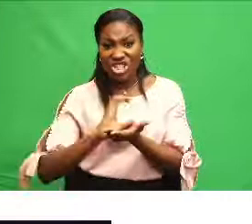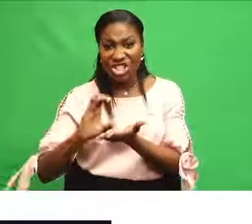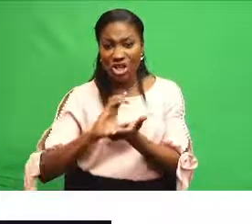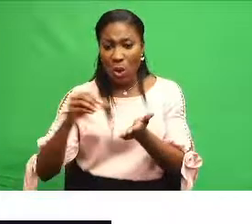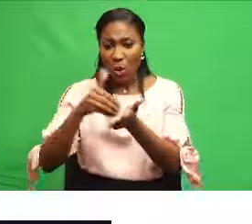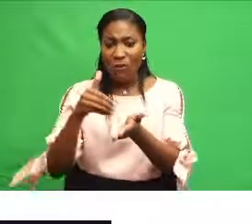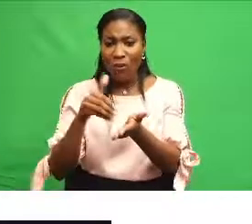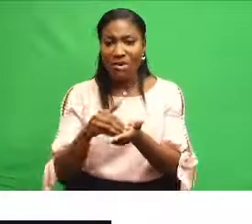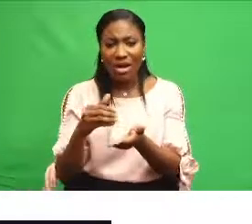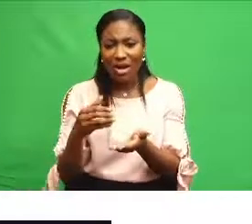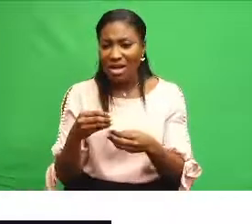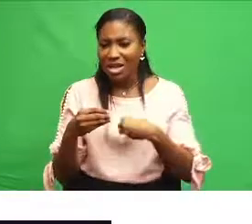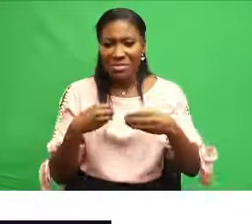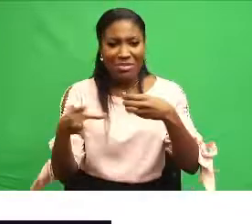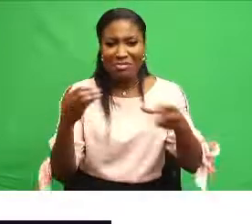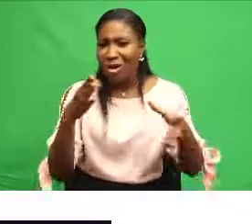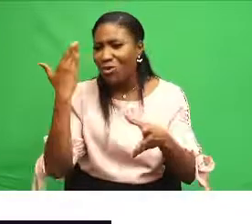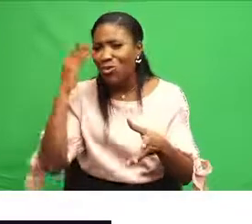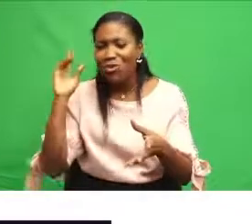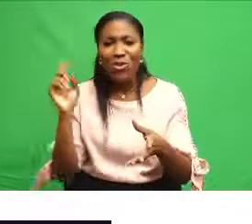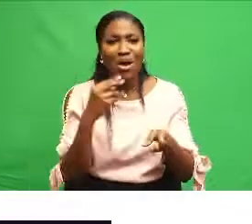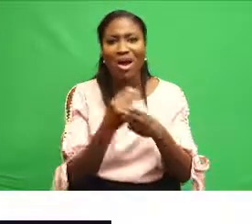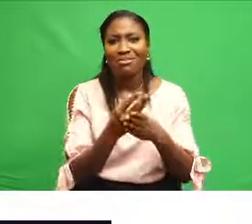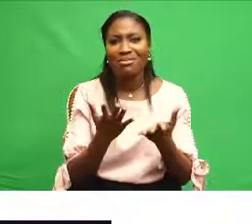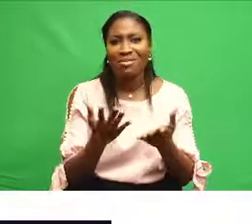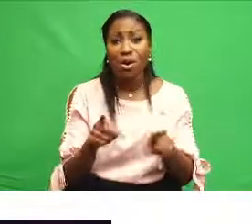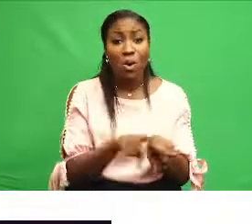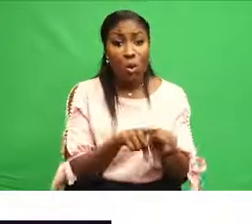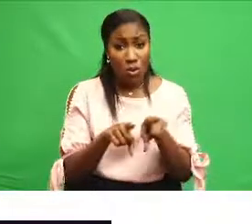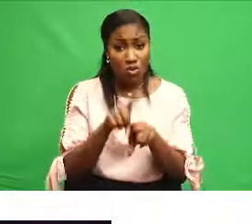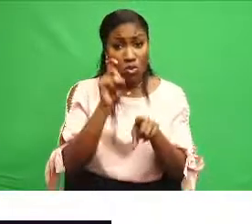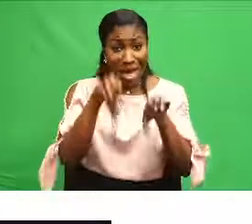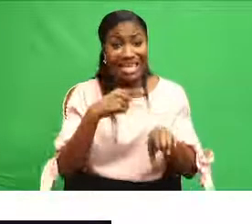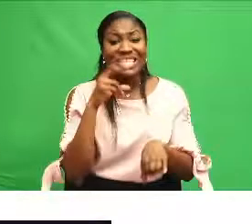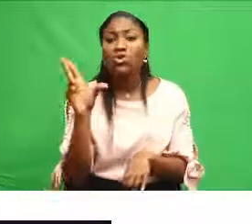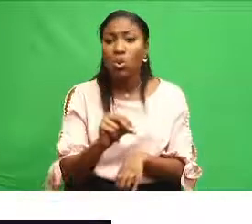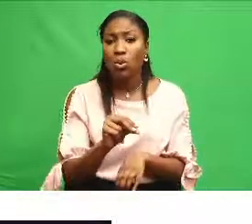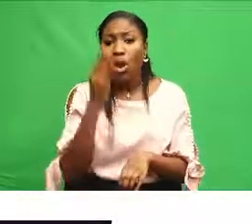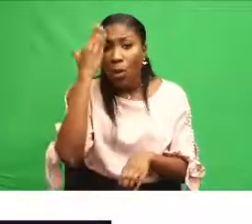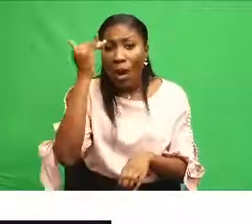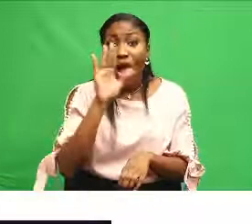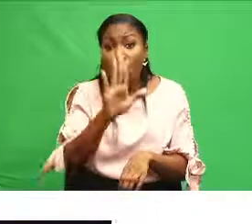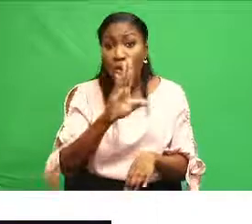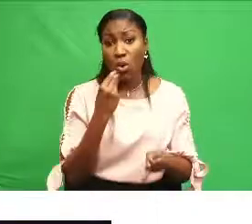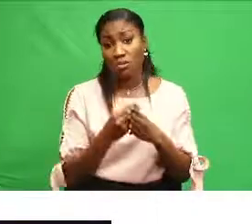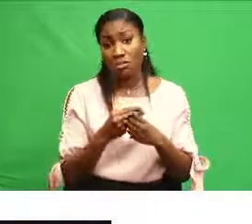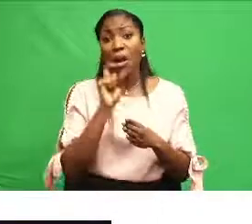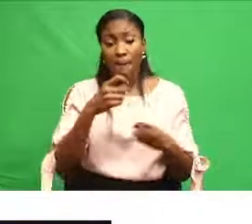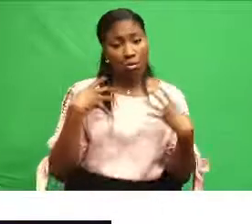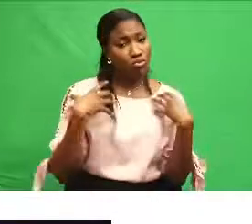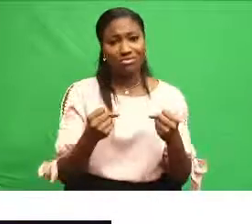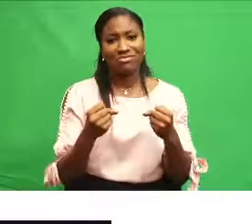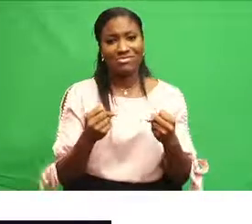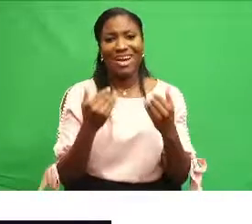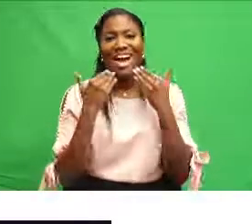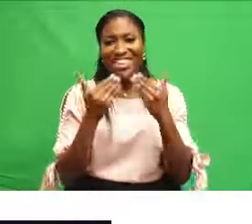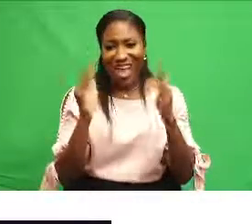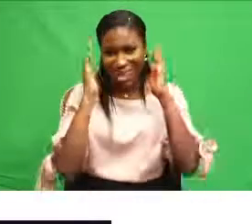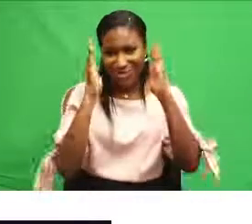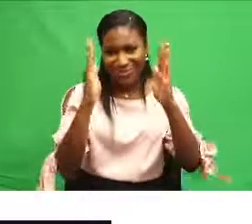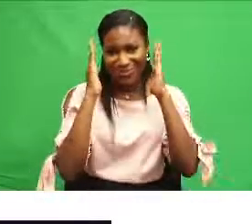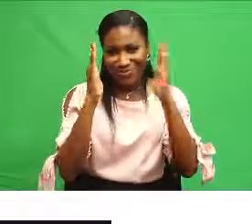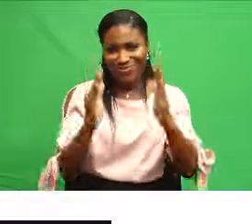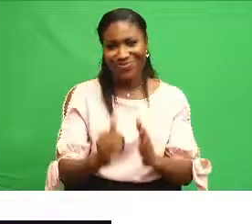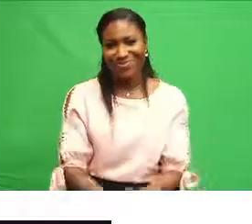And feel free to say no. After all, it is your money. So thanks for listening, and I look forward to answering your